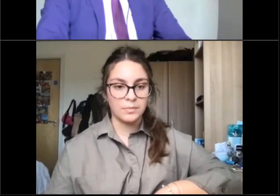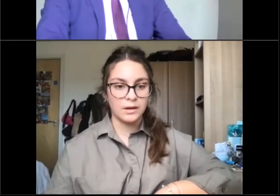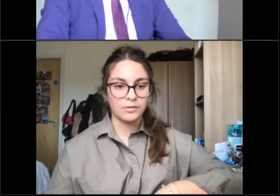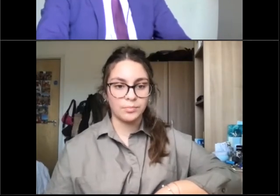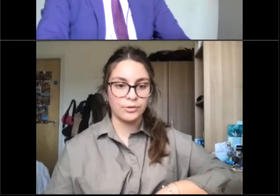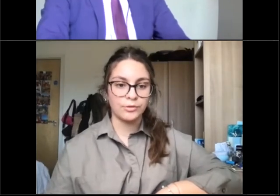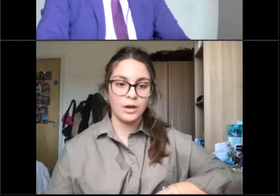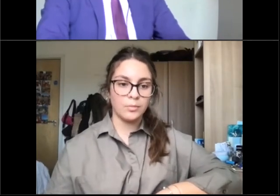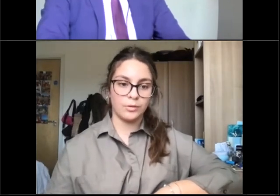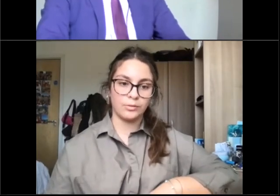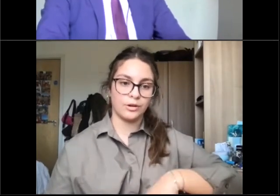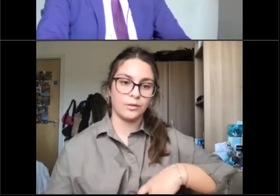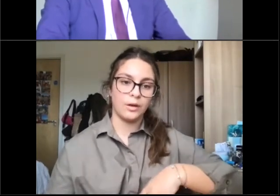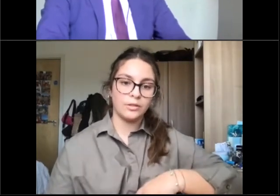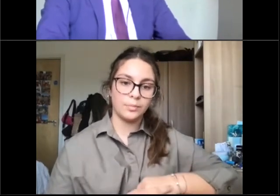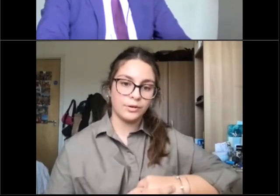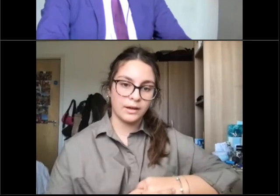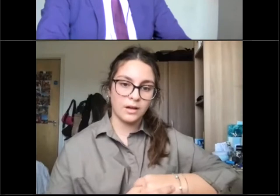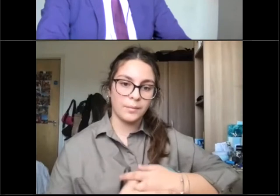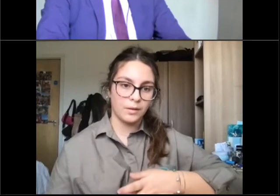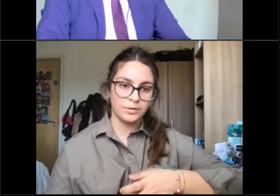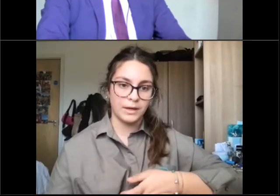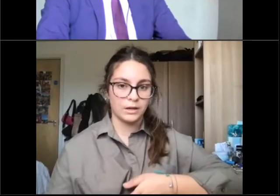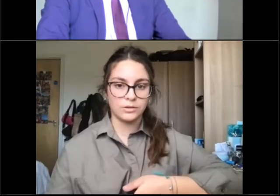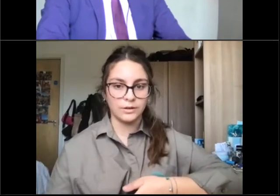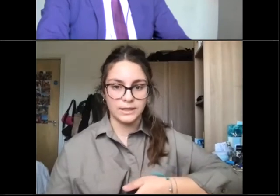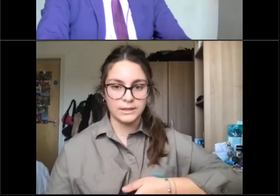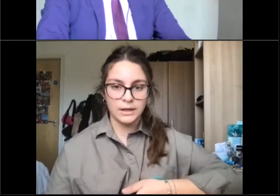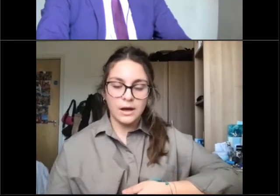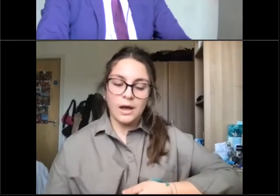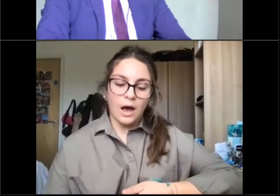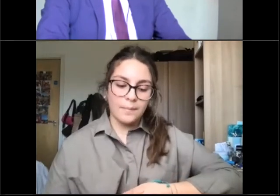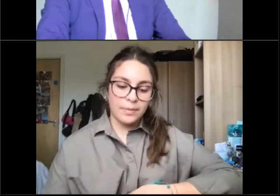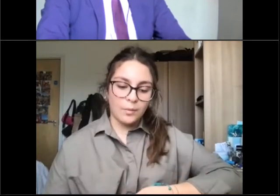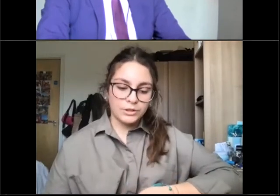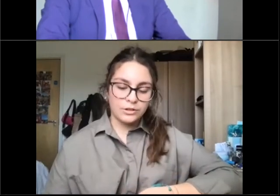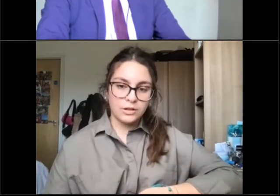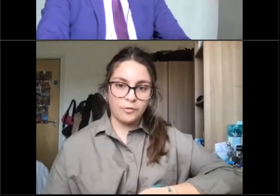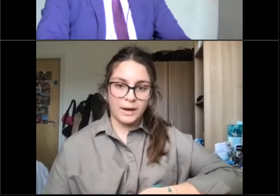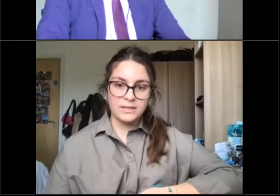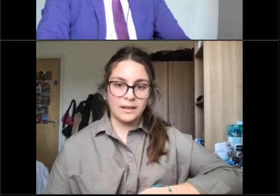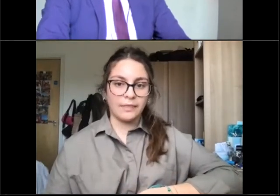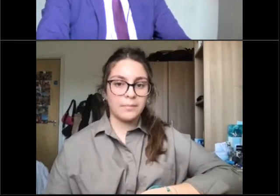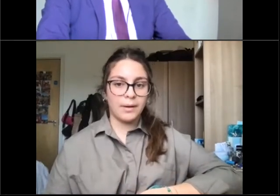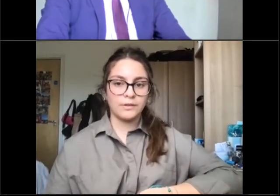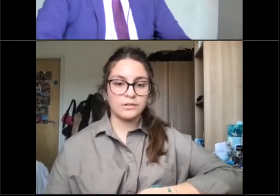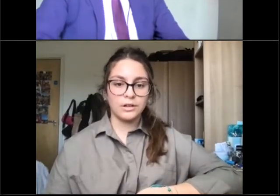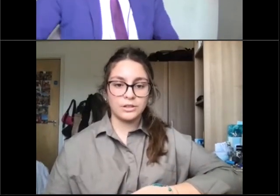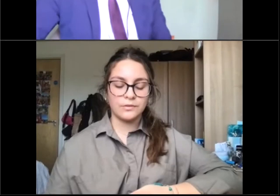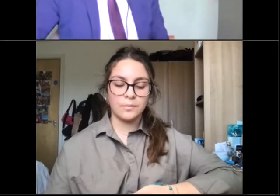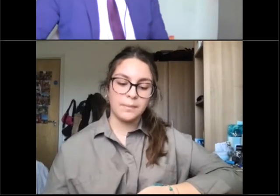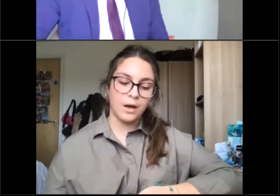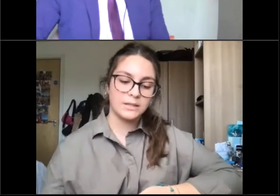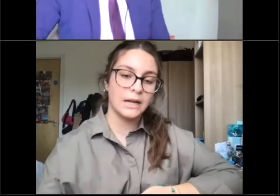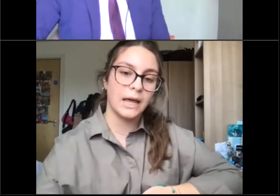with APs, PRUs, but also the process coming up to being excluded. I want to start off by saying that the impact of